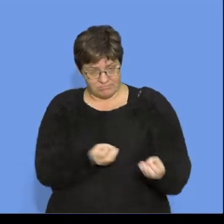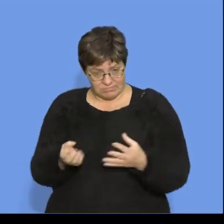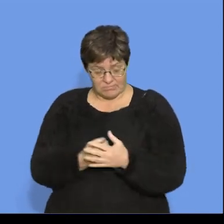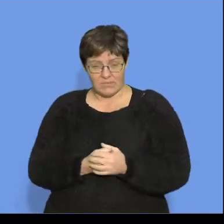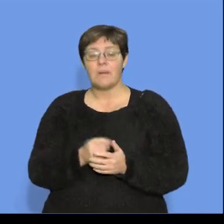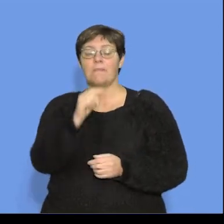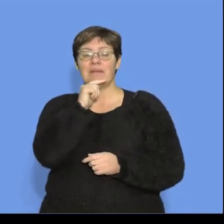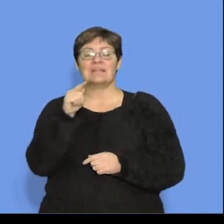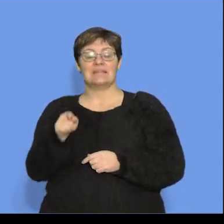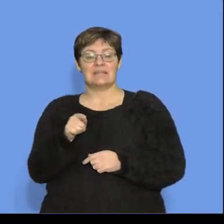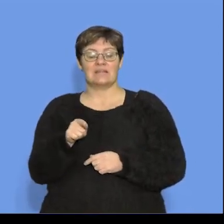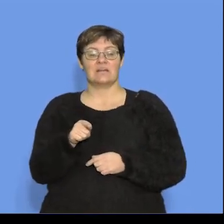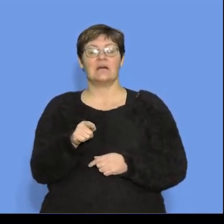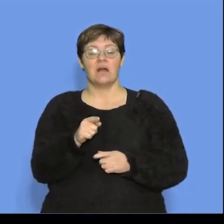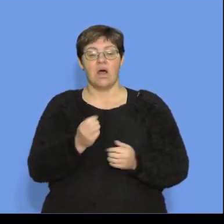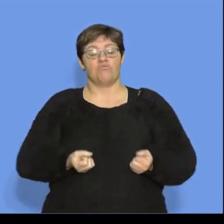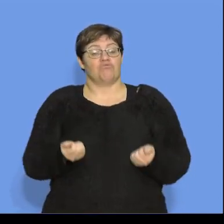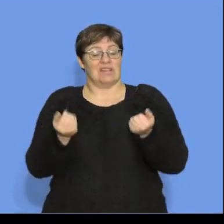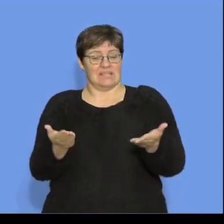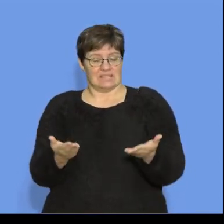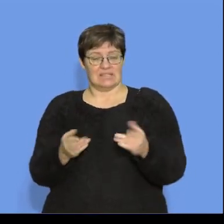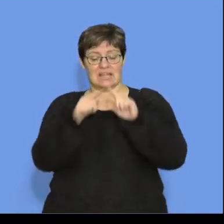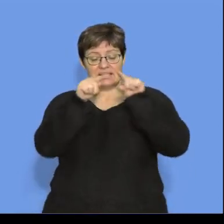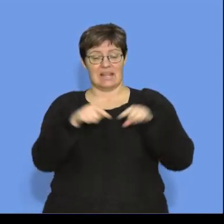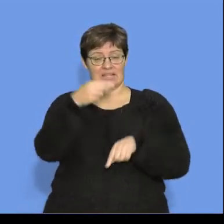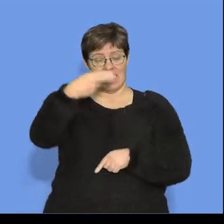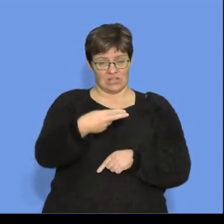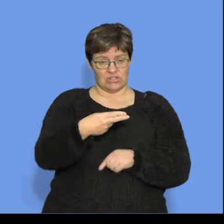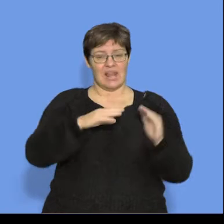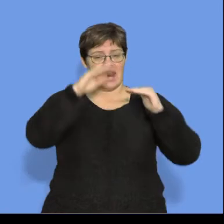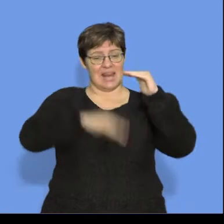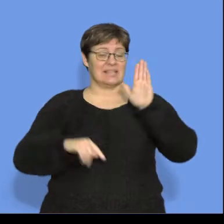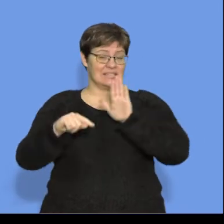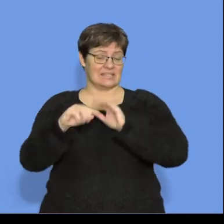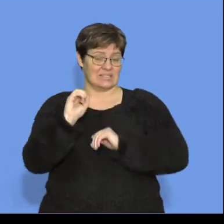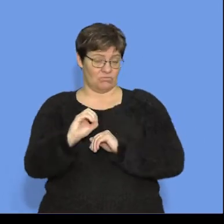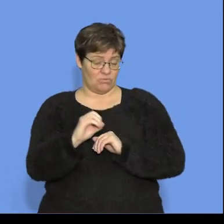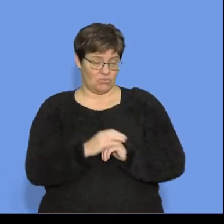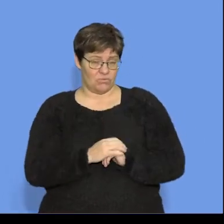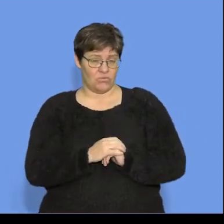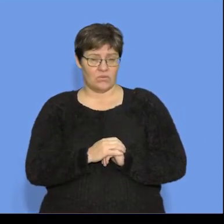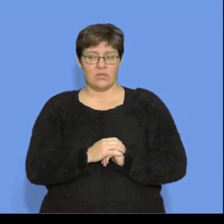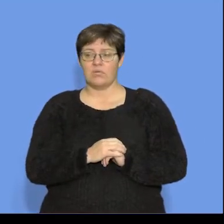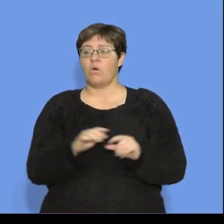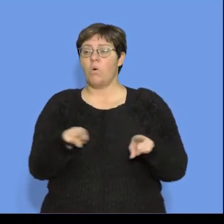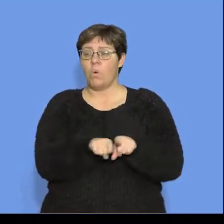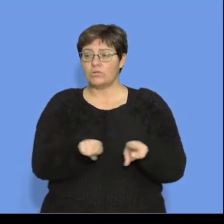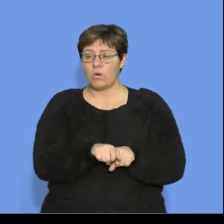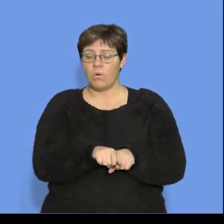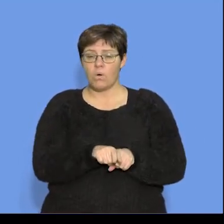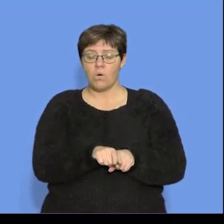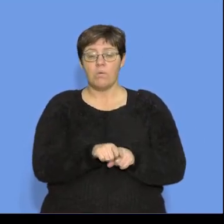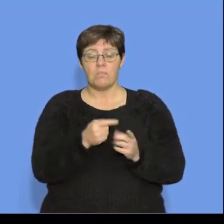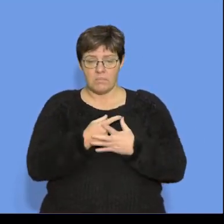Those are ones that release energy. Delta H is less than 0. But as I said, you can get ones that are